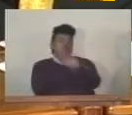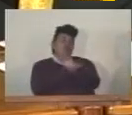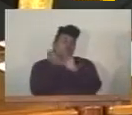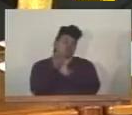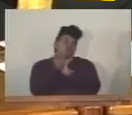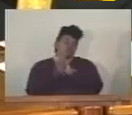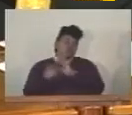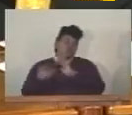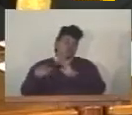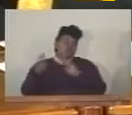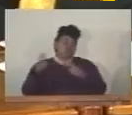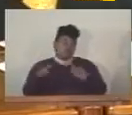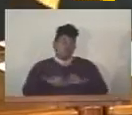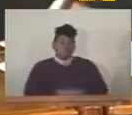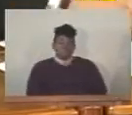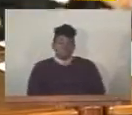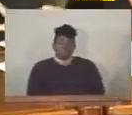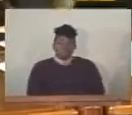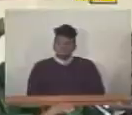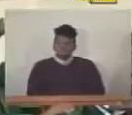Act.